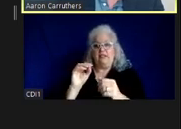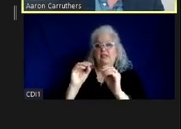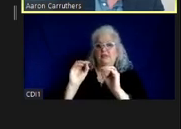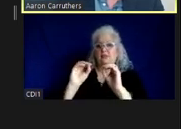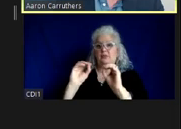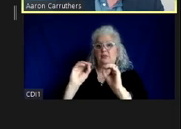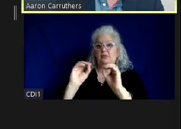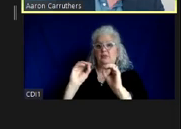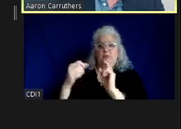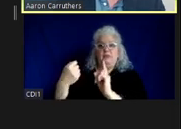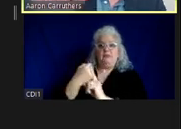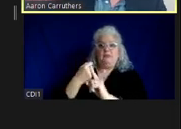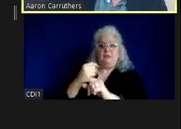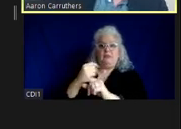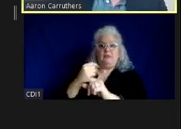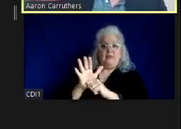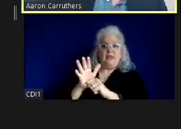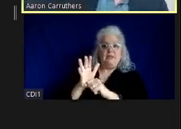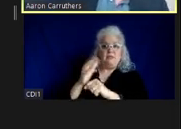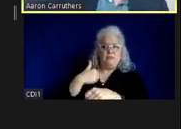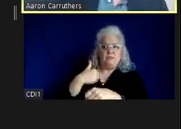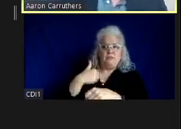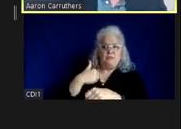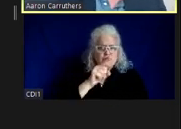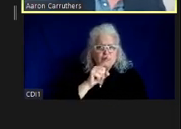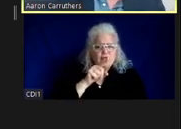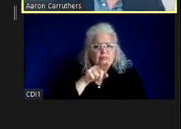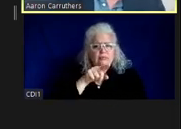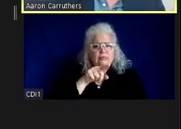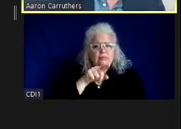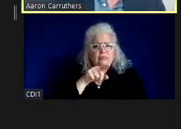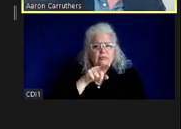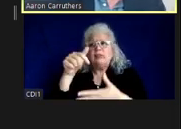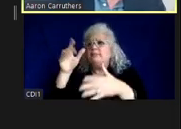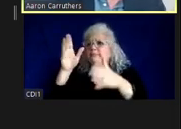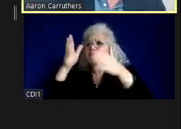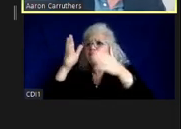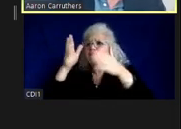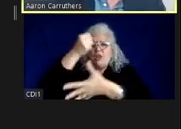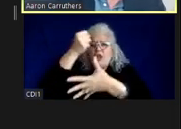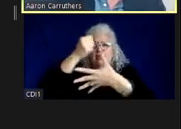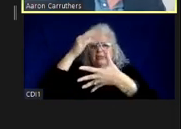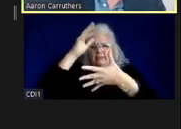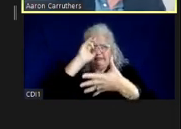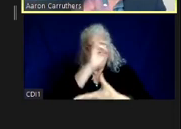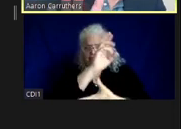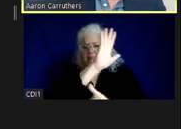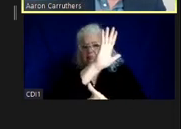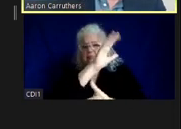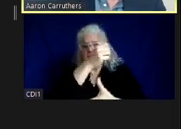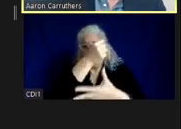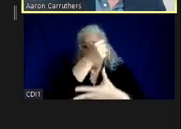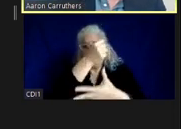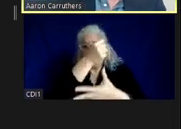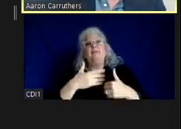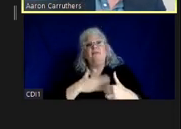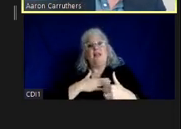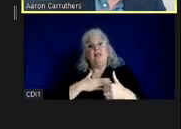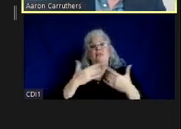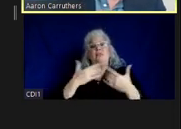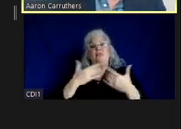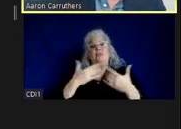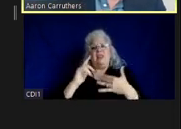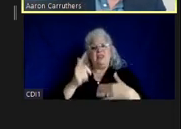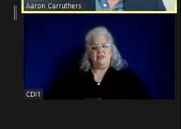to be higher up on the party list, I'm going to wait. So I haven't seen this, but if you